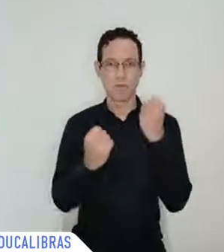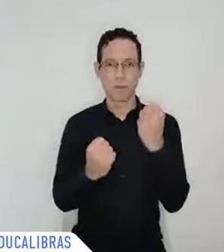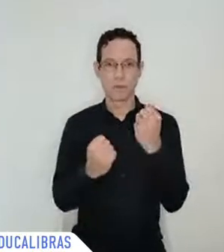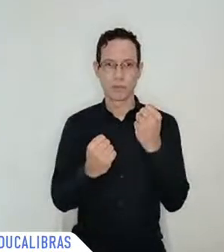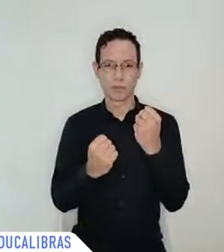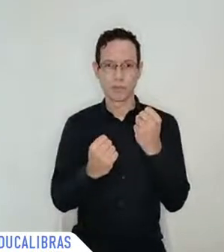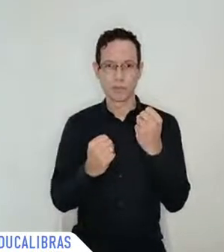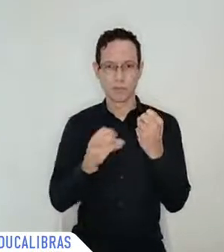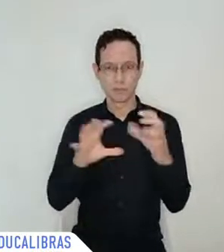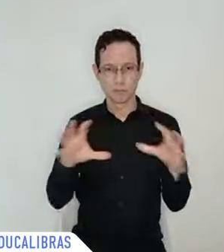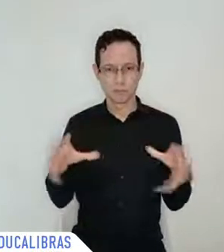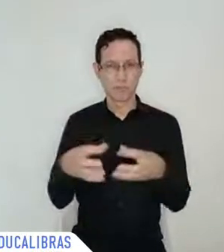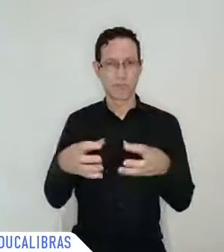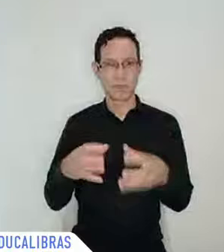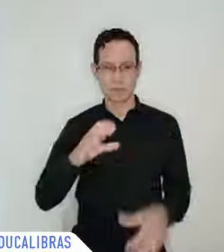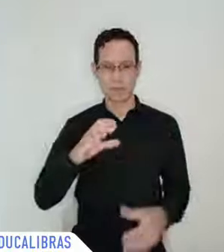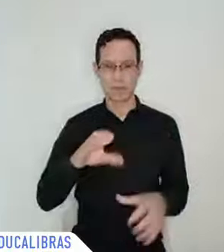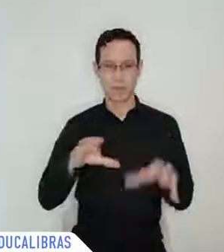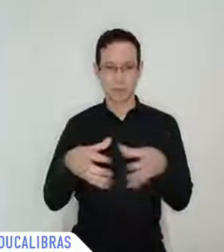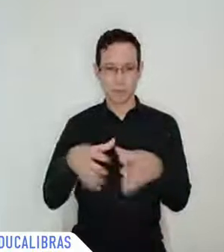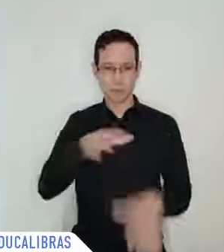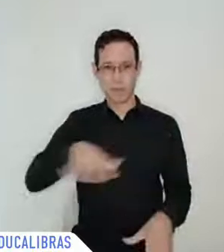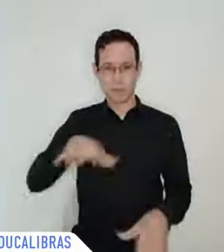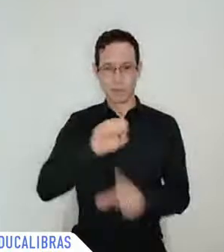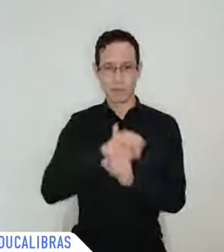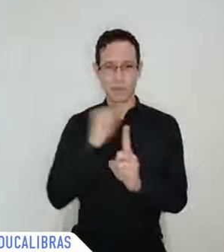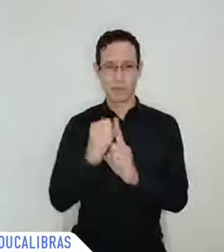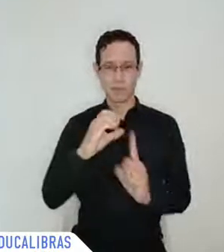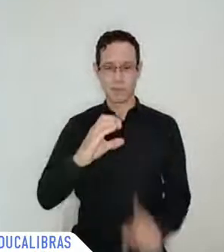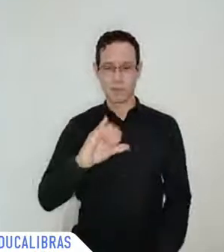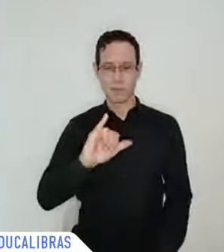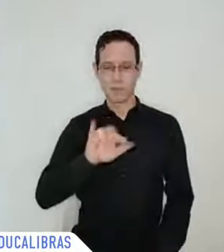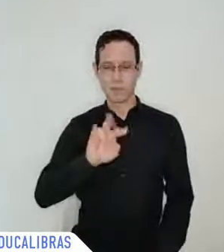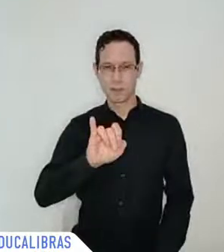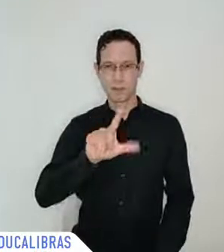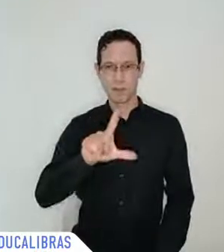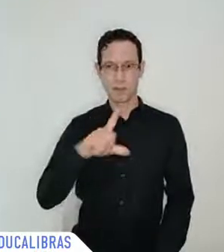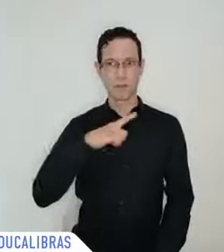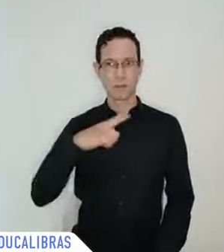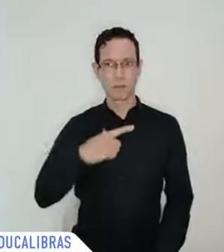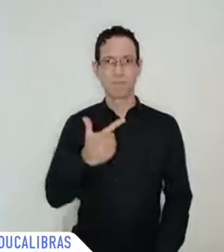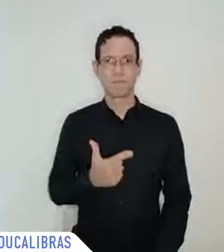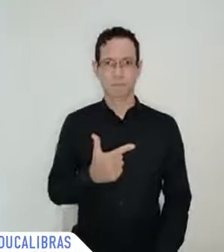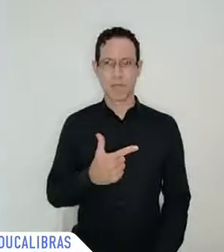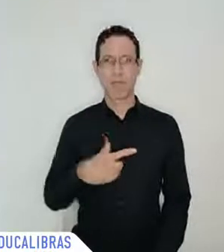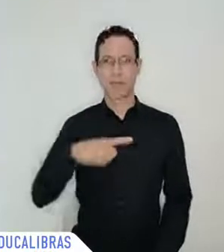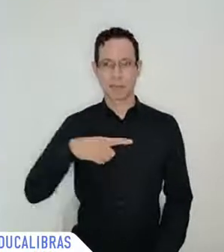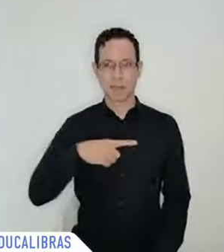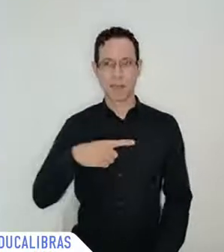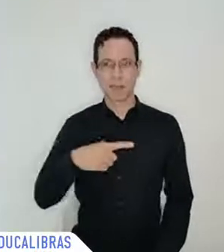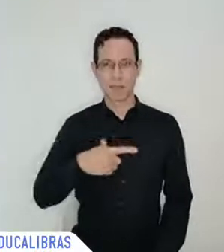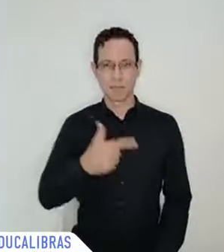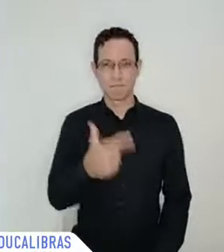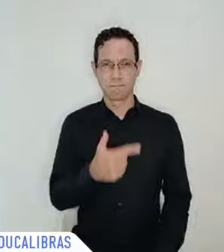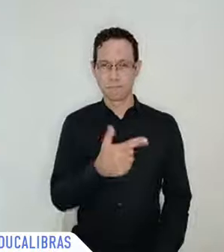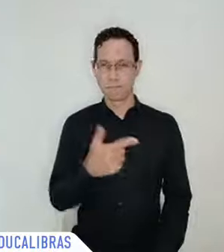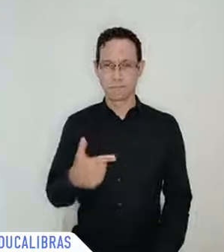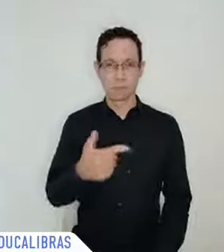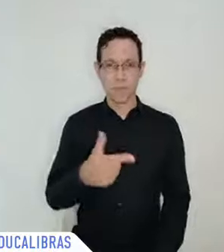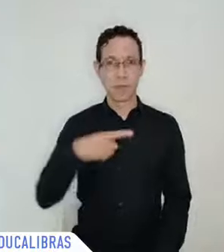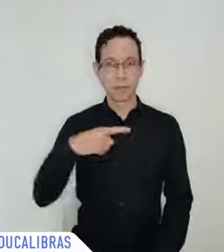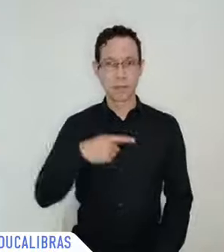time in history. This is the monopoly of strength, of power. They have an